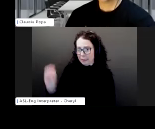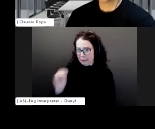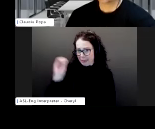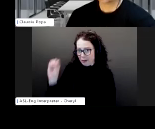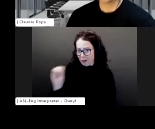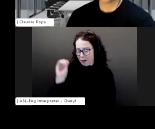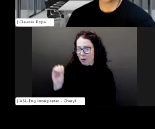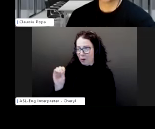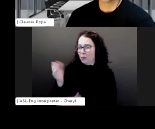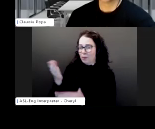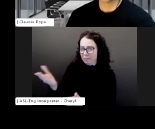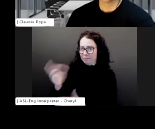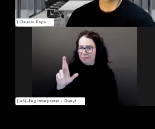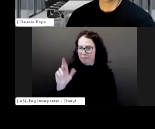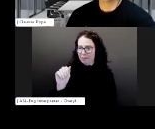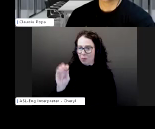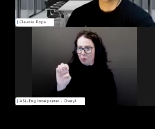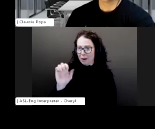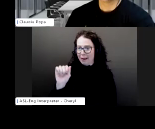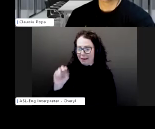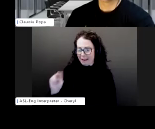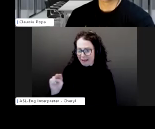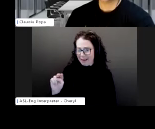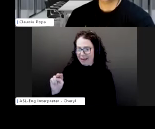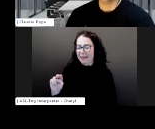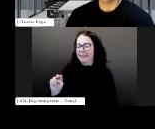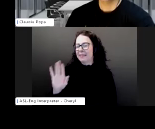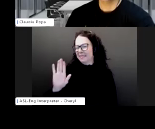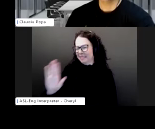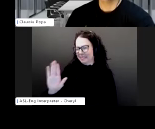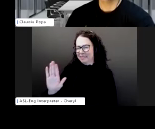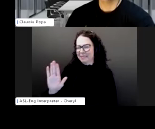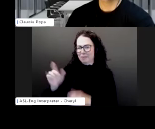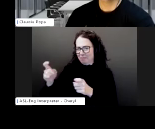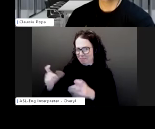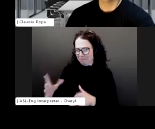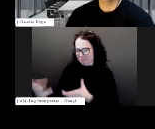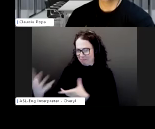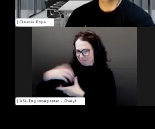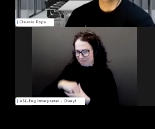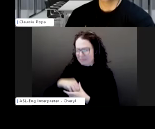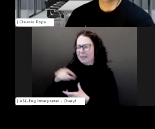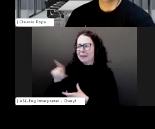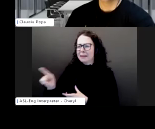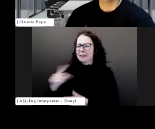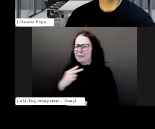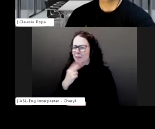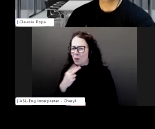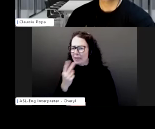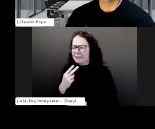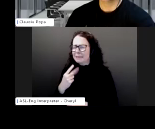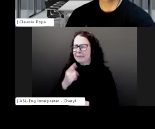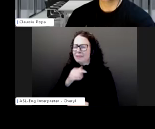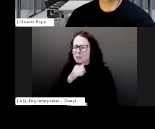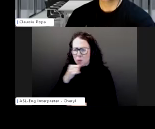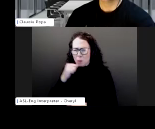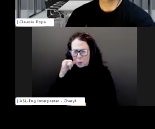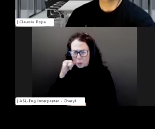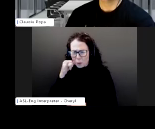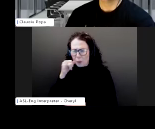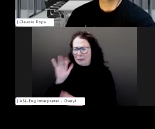of Partnerships. Rayanne's voice is a little hoarse today, so this is why I'm taking the hosting duties